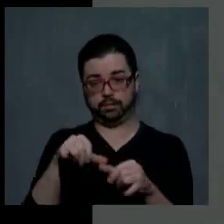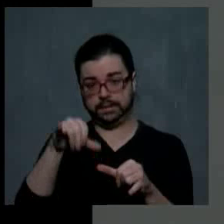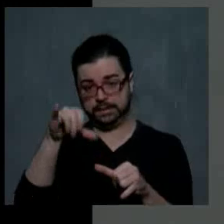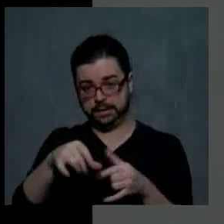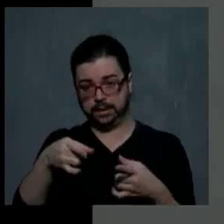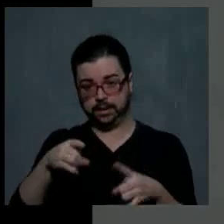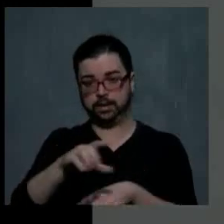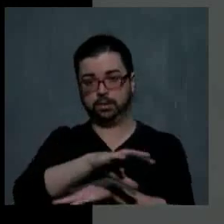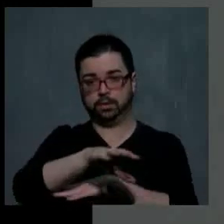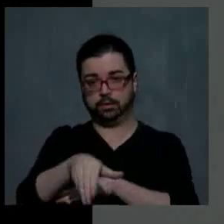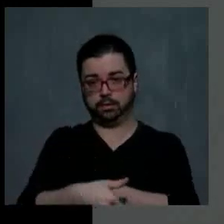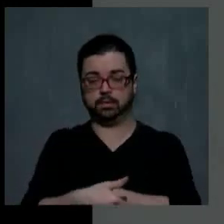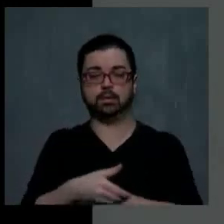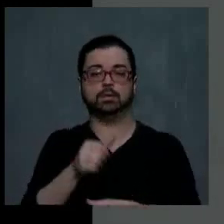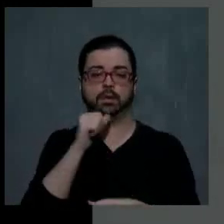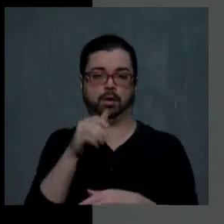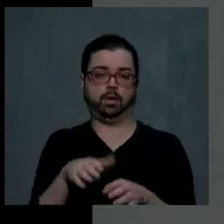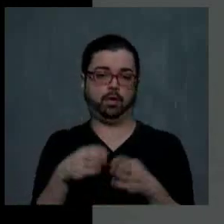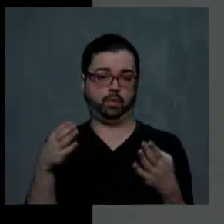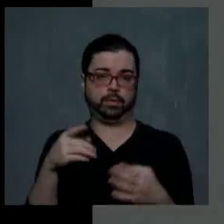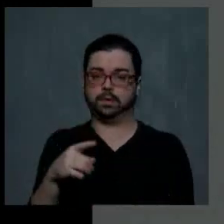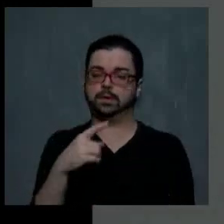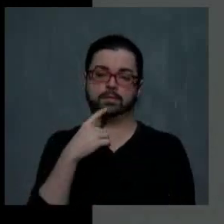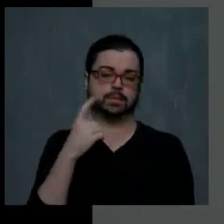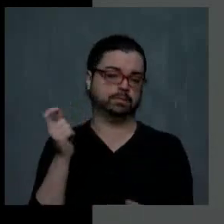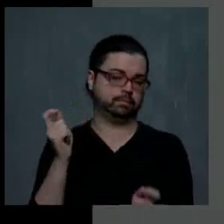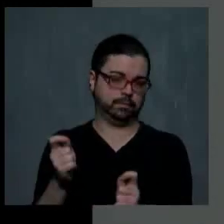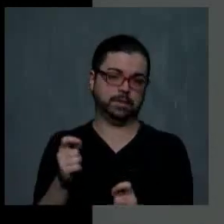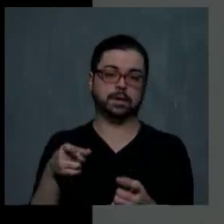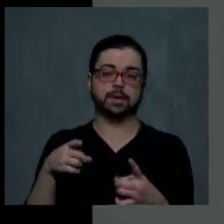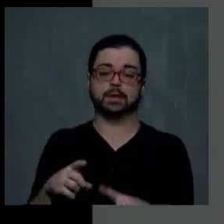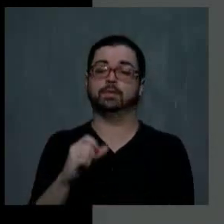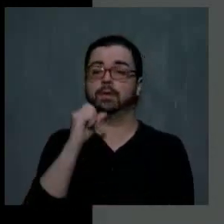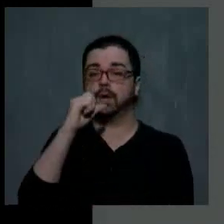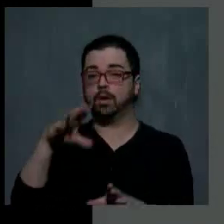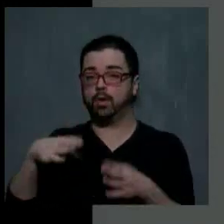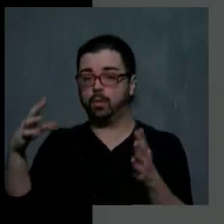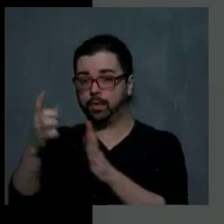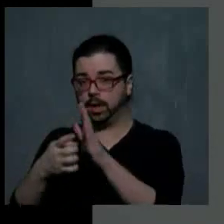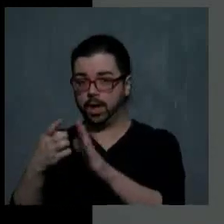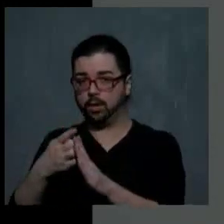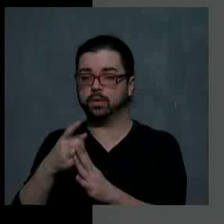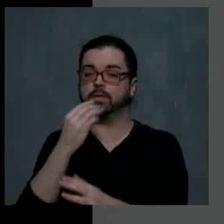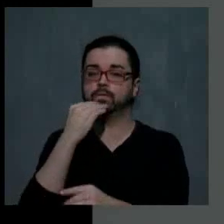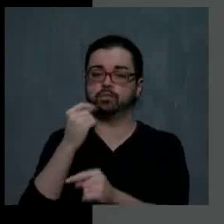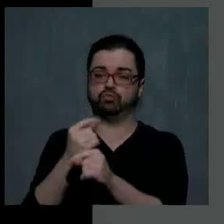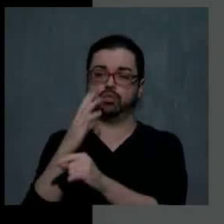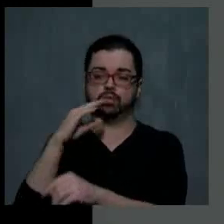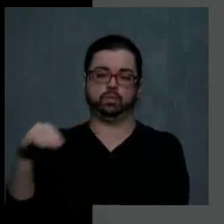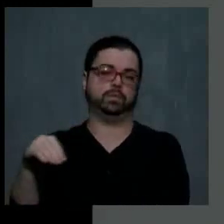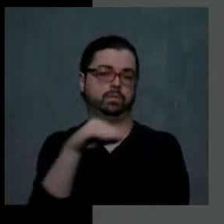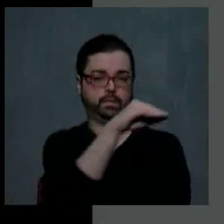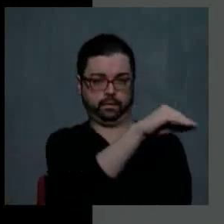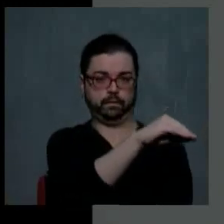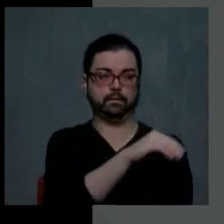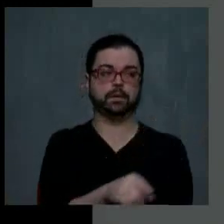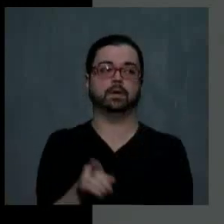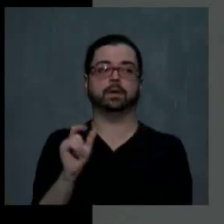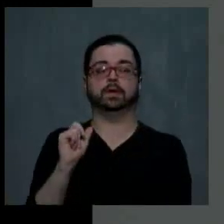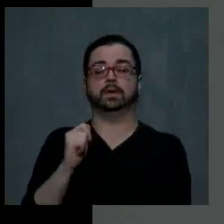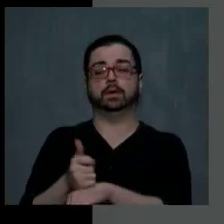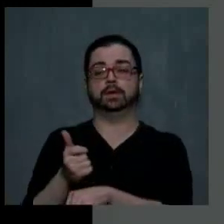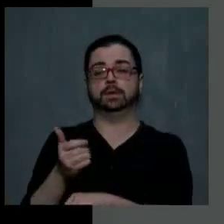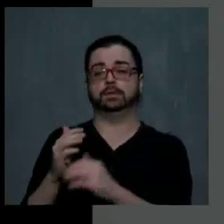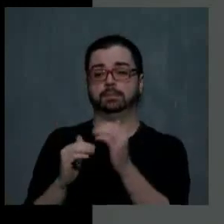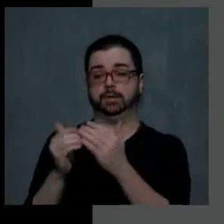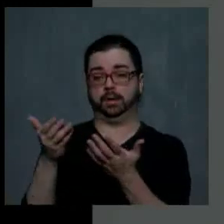but has since amended the request, and the food truck will leave the site during non-operational hours. The existing building contains